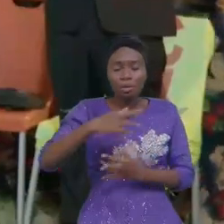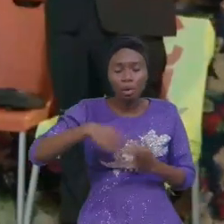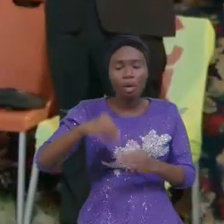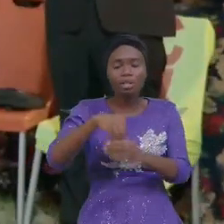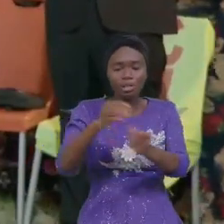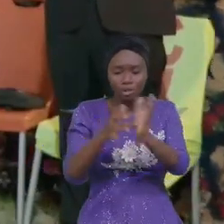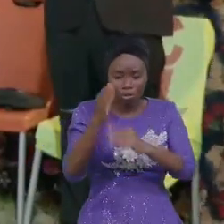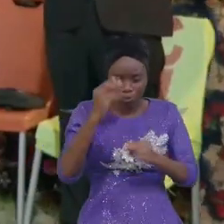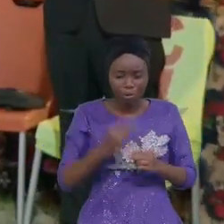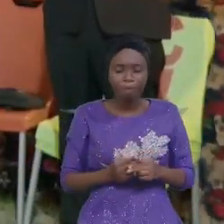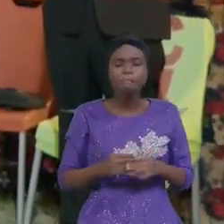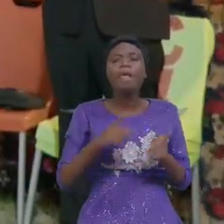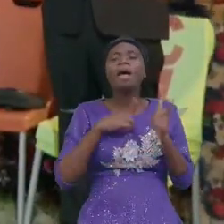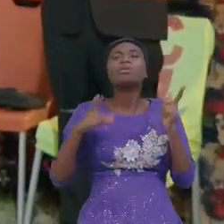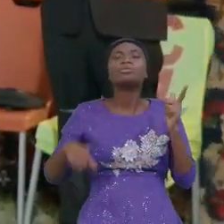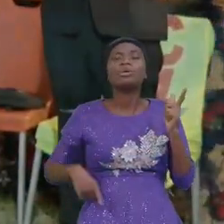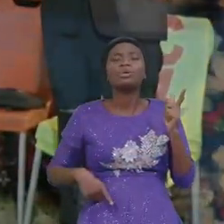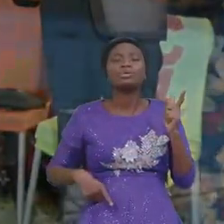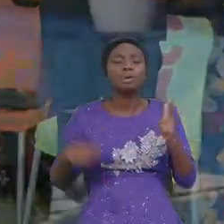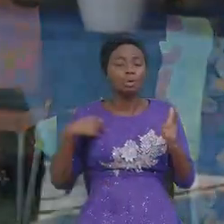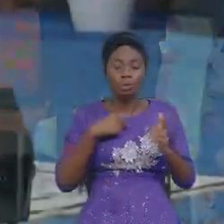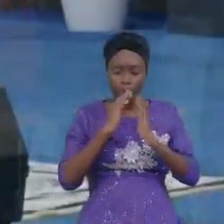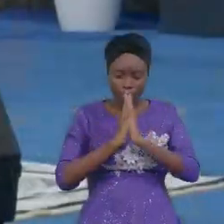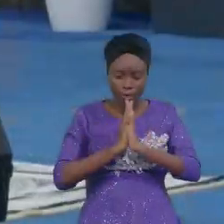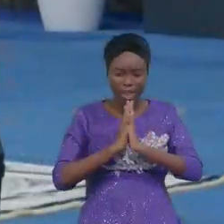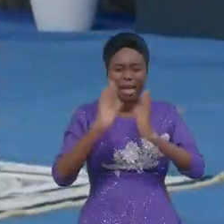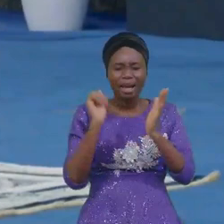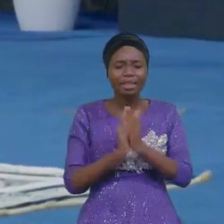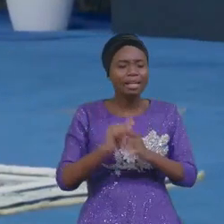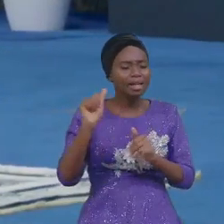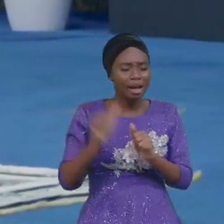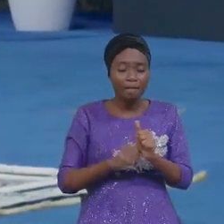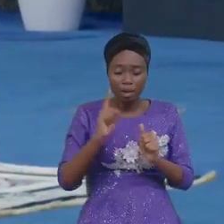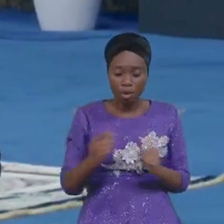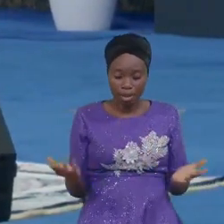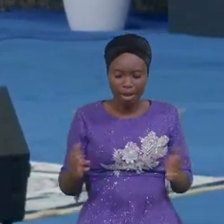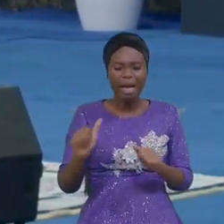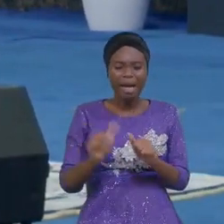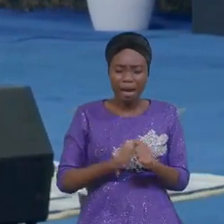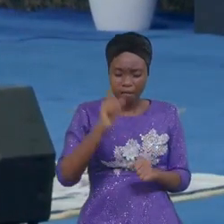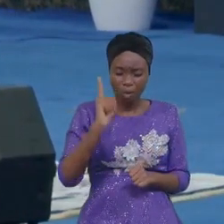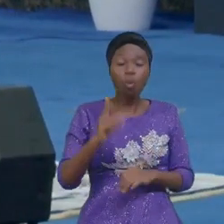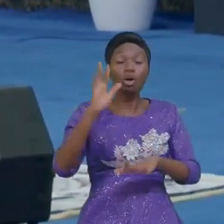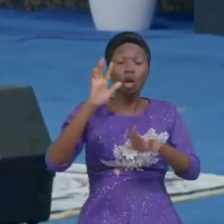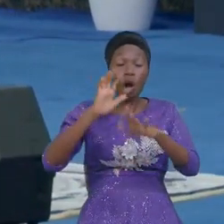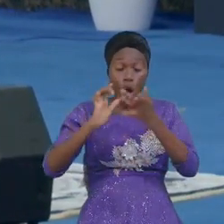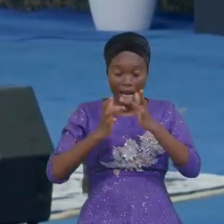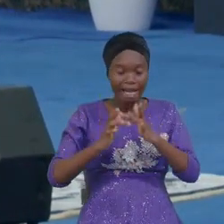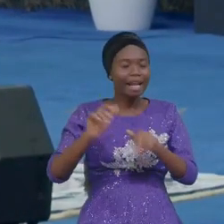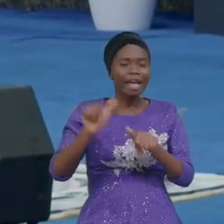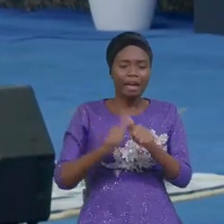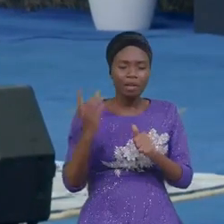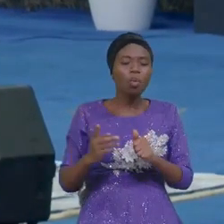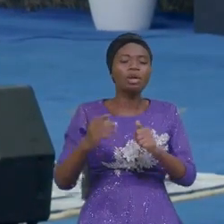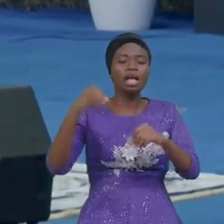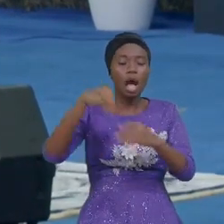name. Lord, we pray that everyone here, everyone online, everyone over the